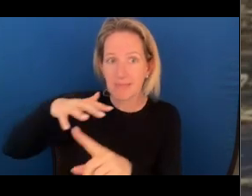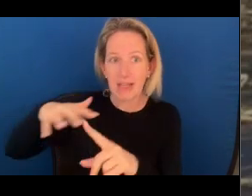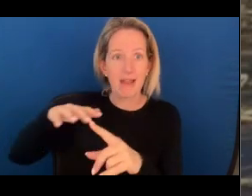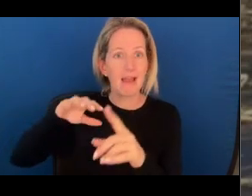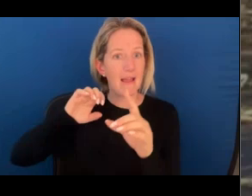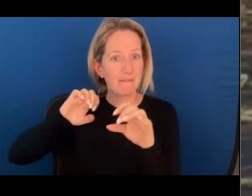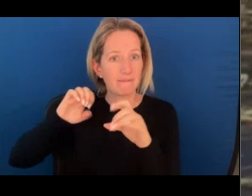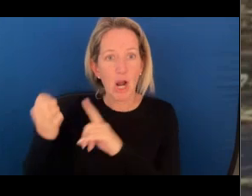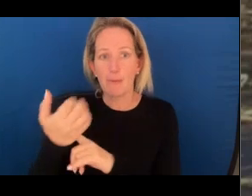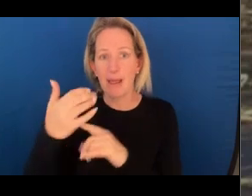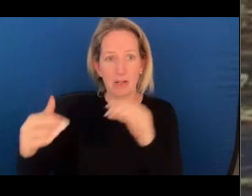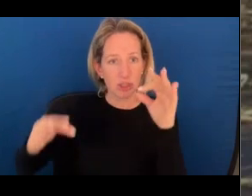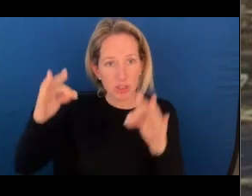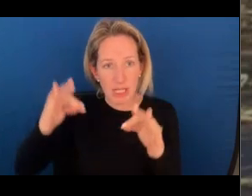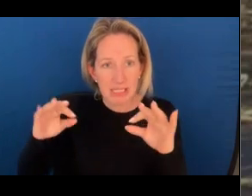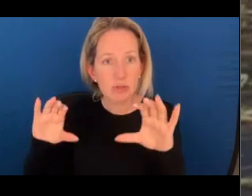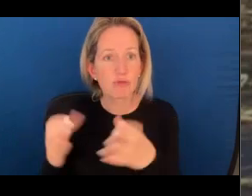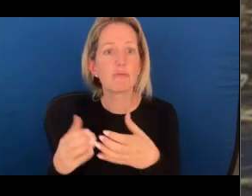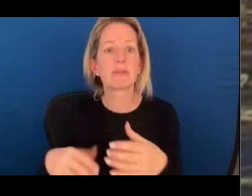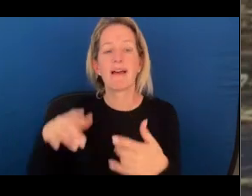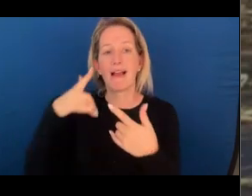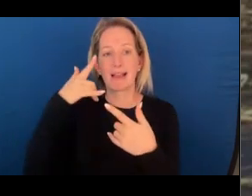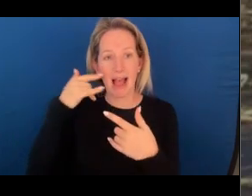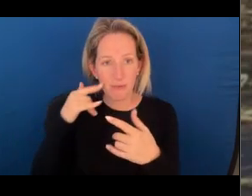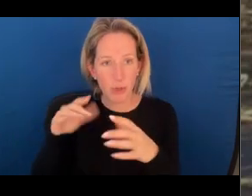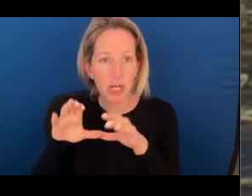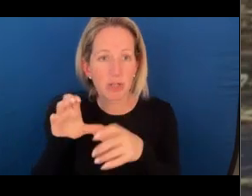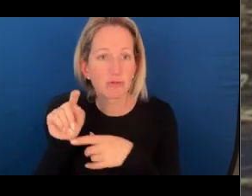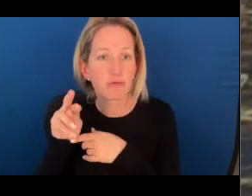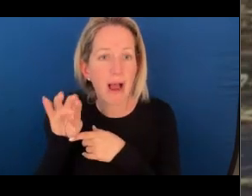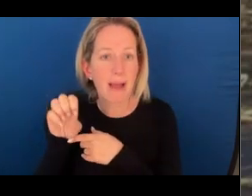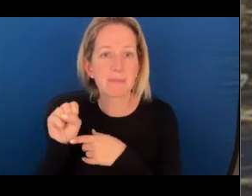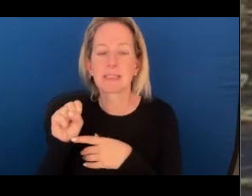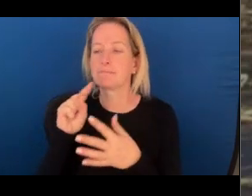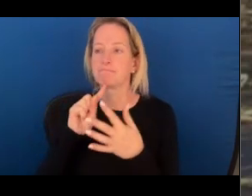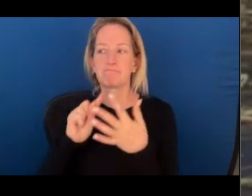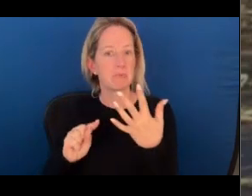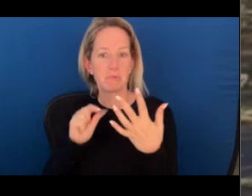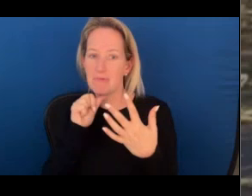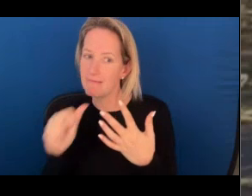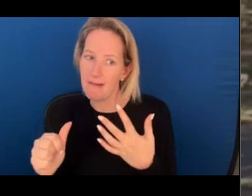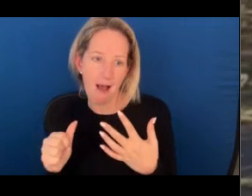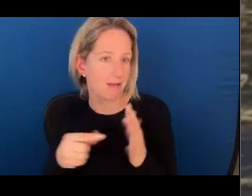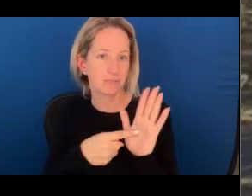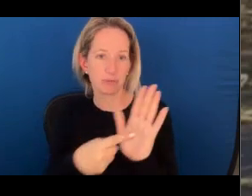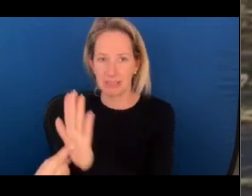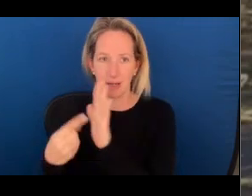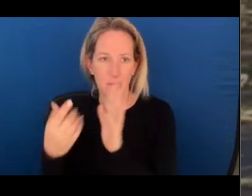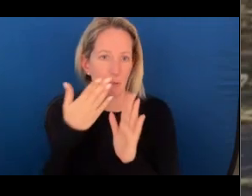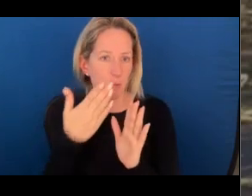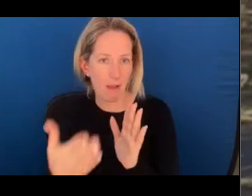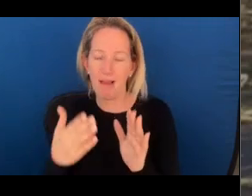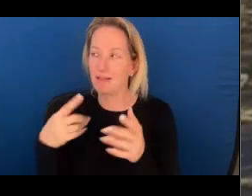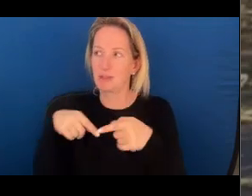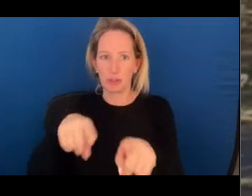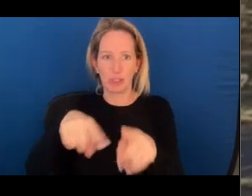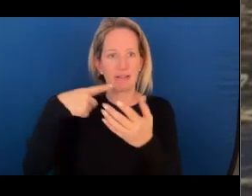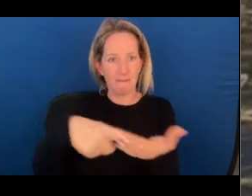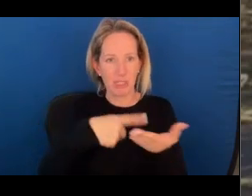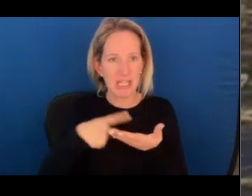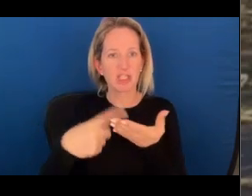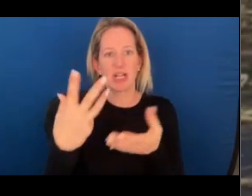community-based organizations, and California tribes, weren't having a high representation in the conversations and